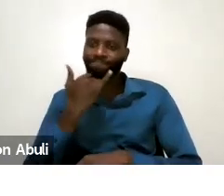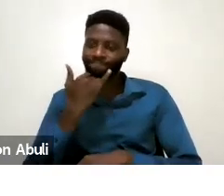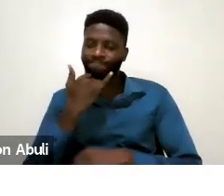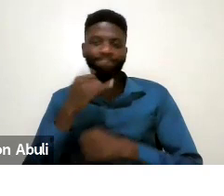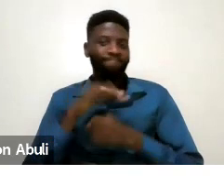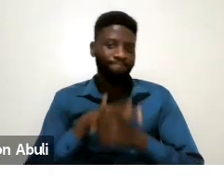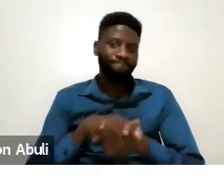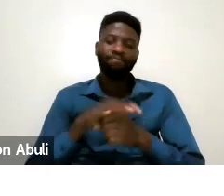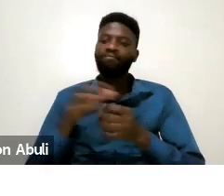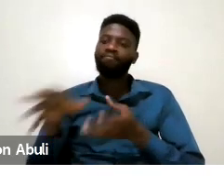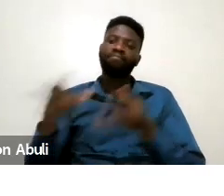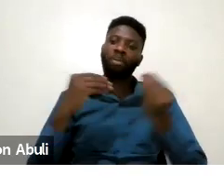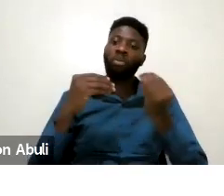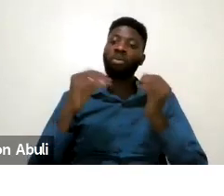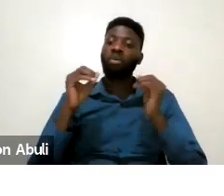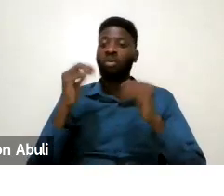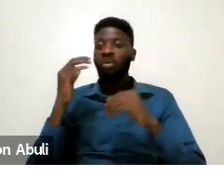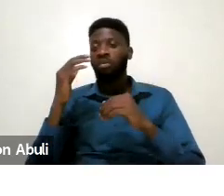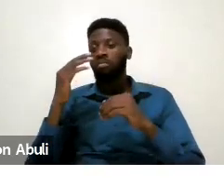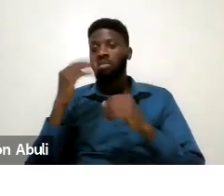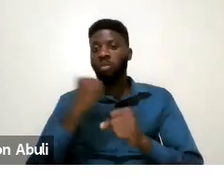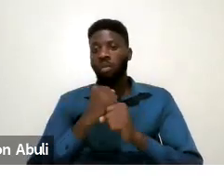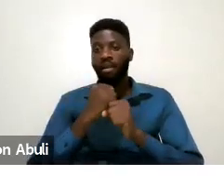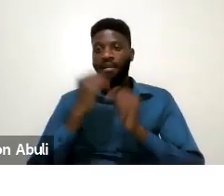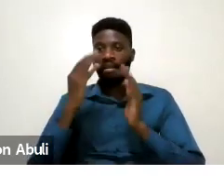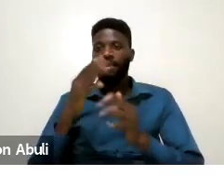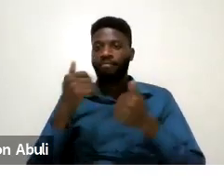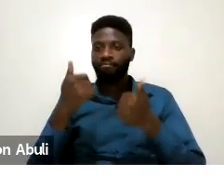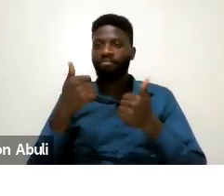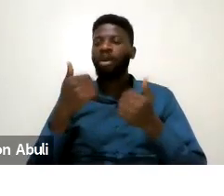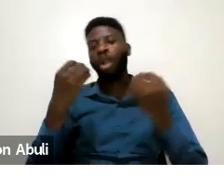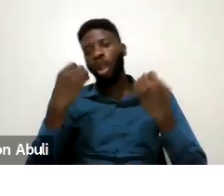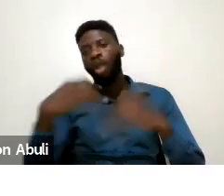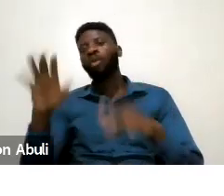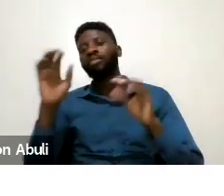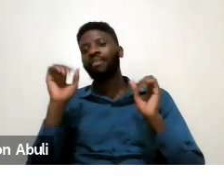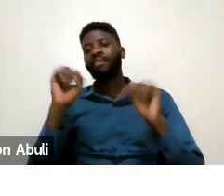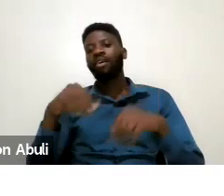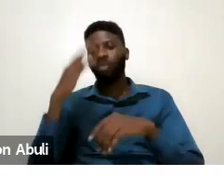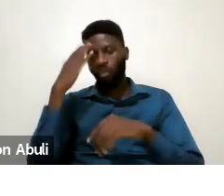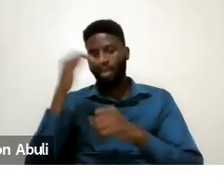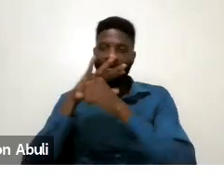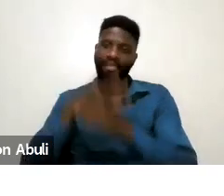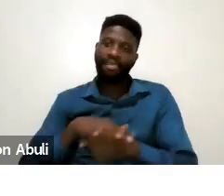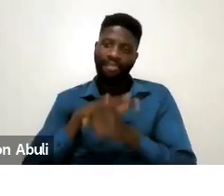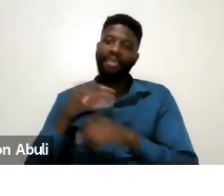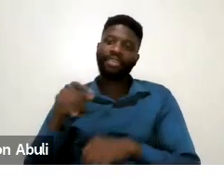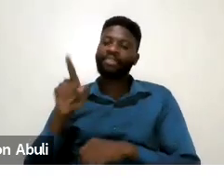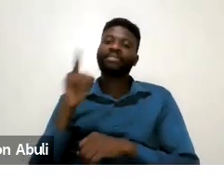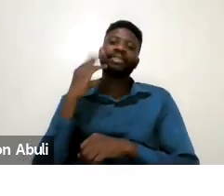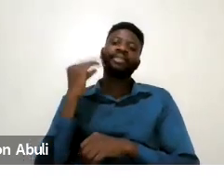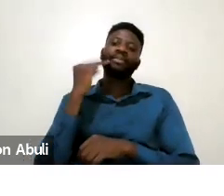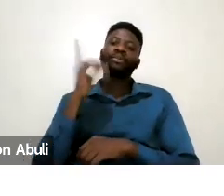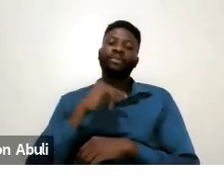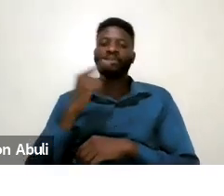losing a really good employee because of just the prejudice that you have taken them through. And I remember earlier